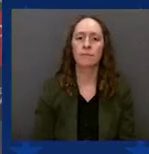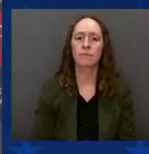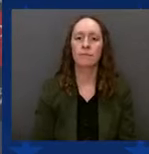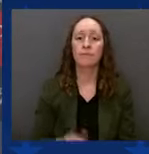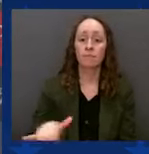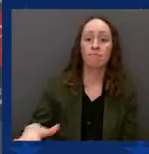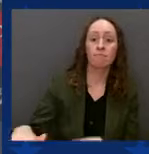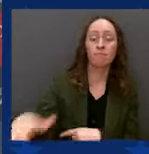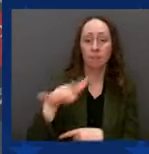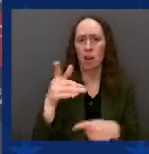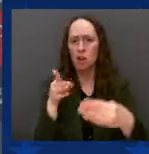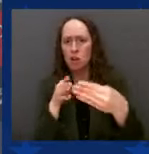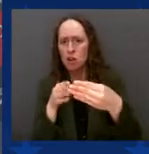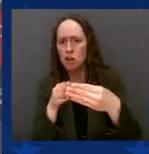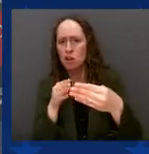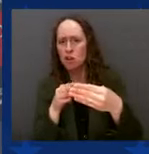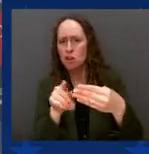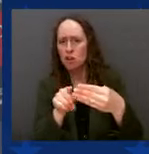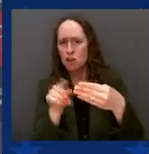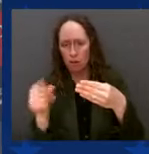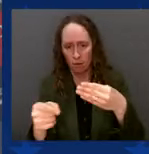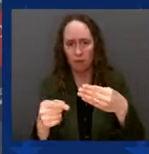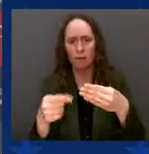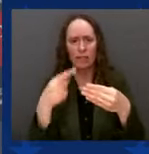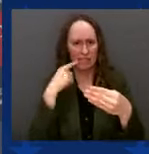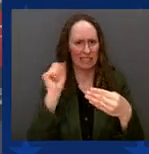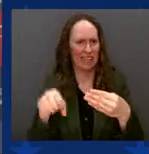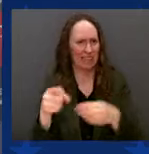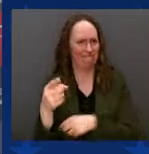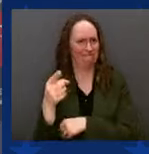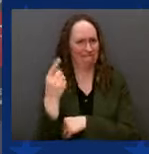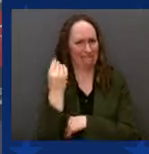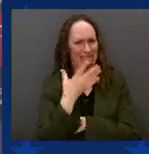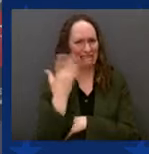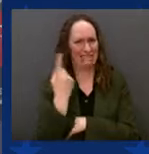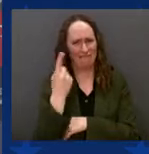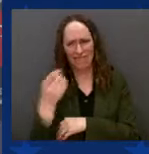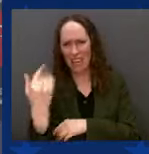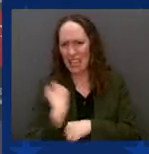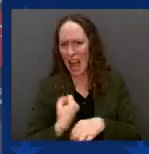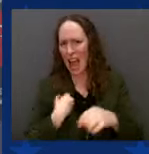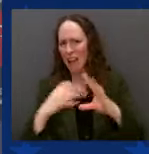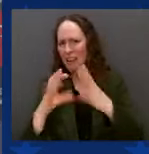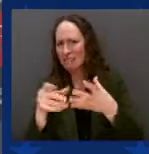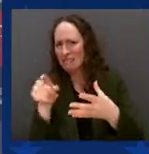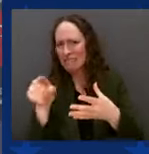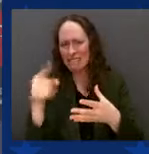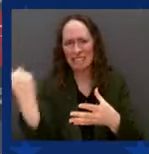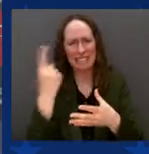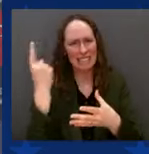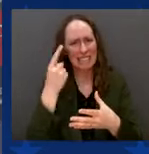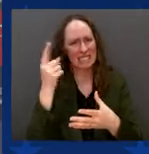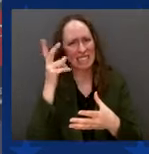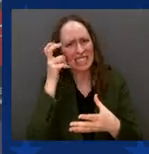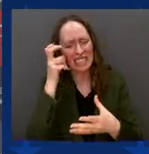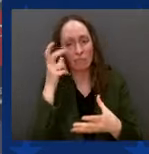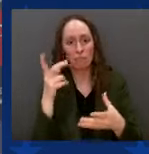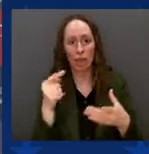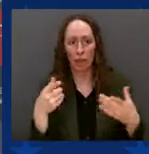below getting ready to do what they're going to do. But she's scared to death to call anybody because she knows if they found out it was her, they'd be